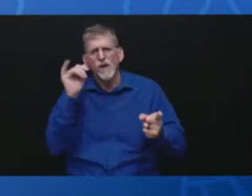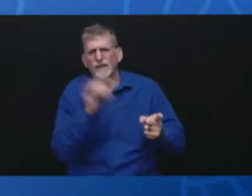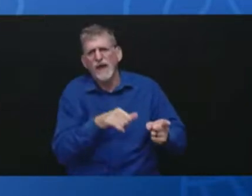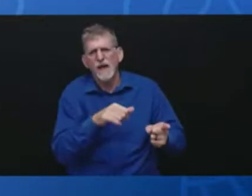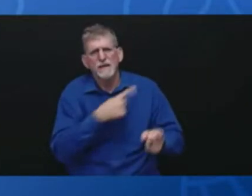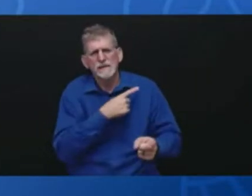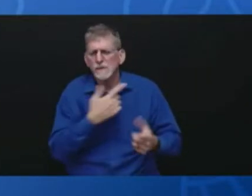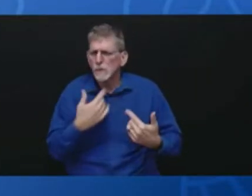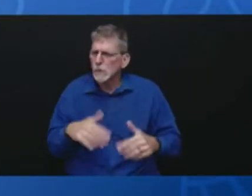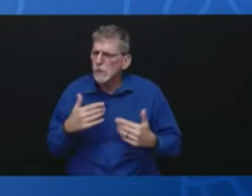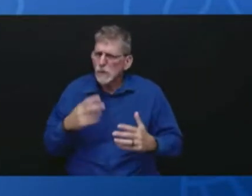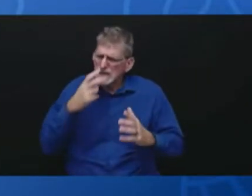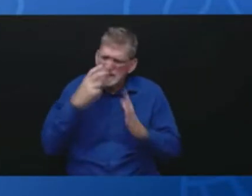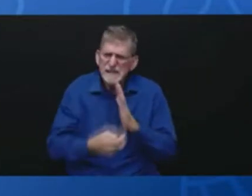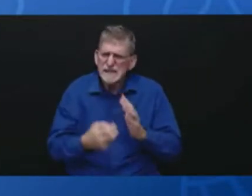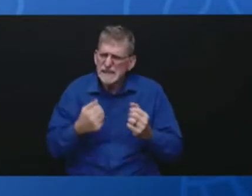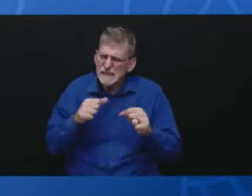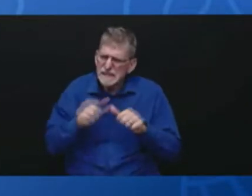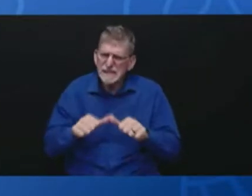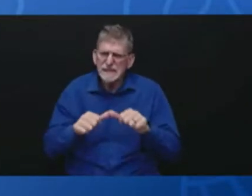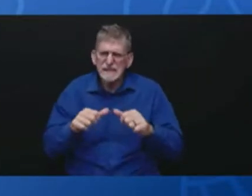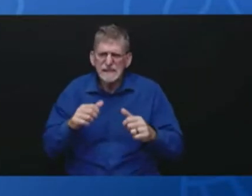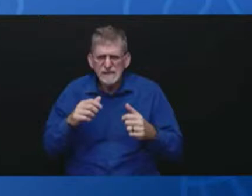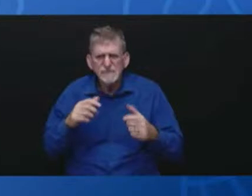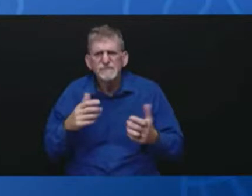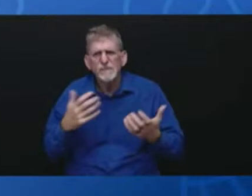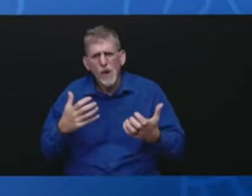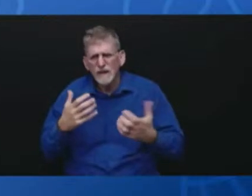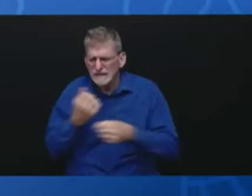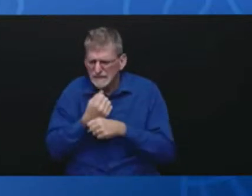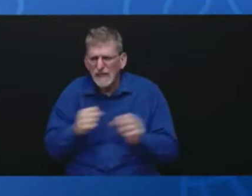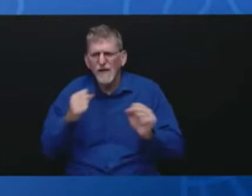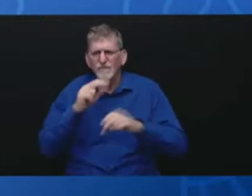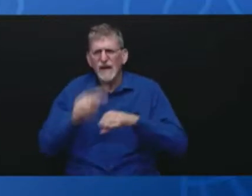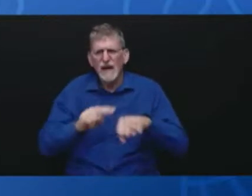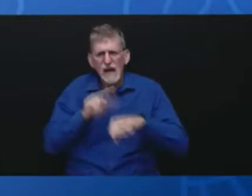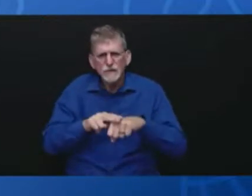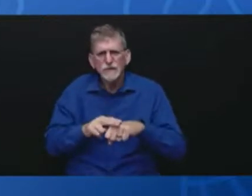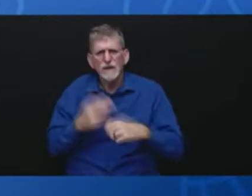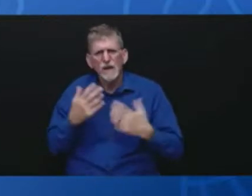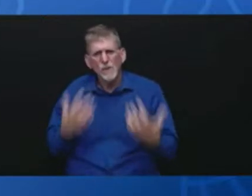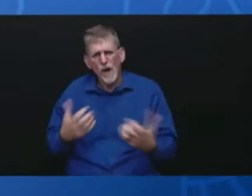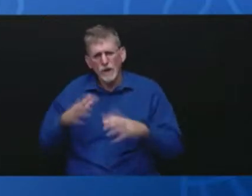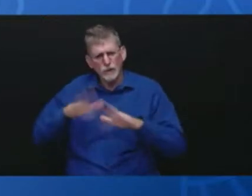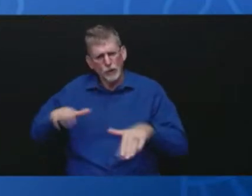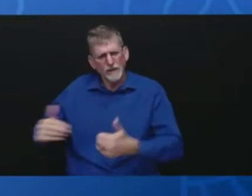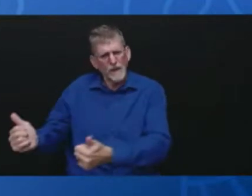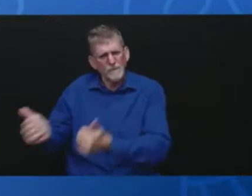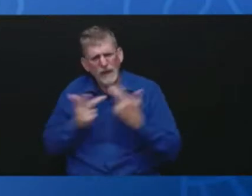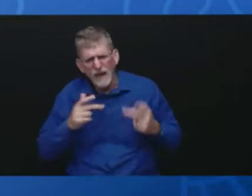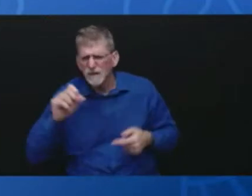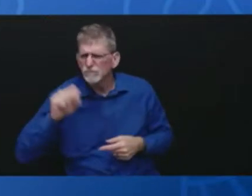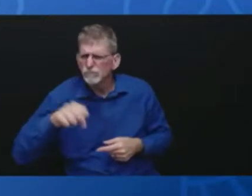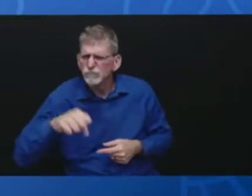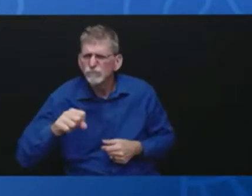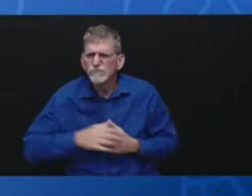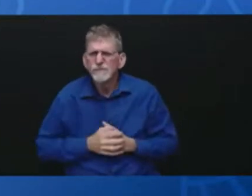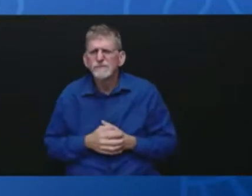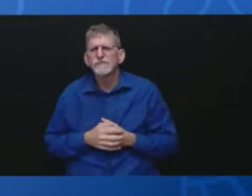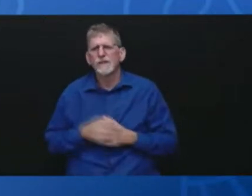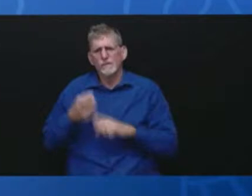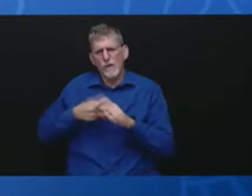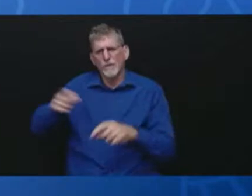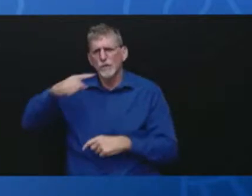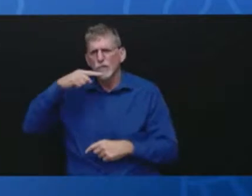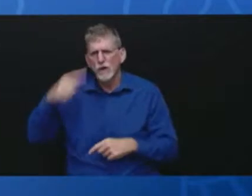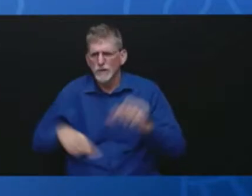about saving their nation and certainly getting those children back from Russia. And I think that this is,